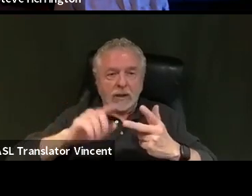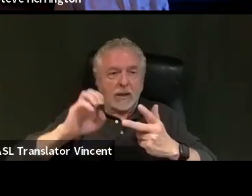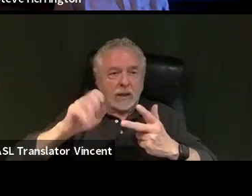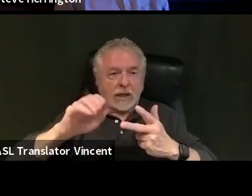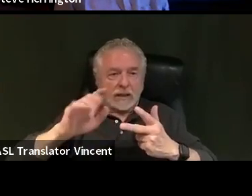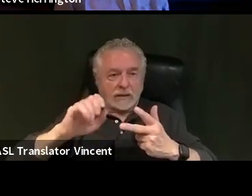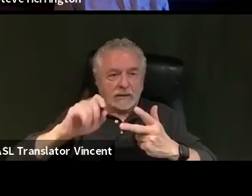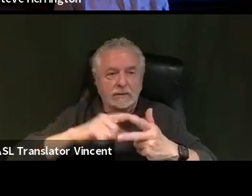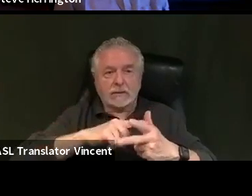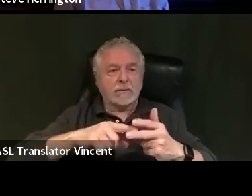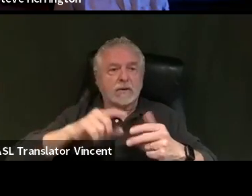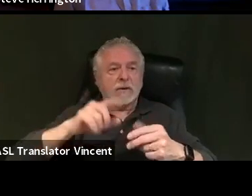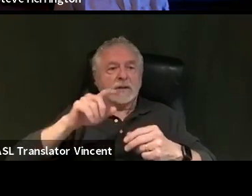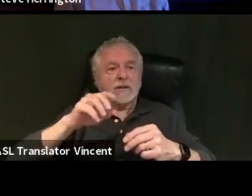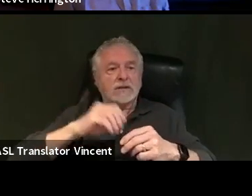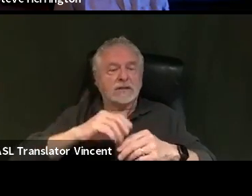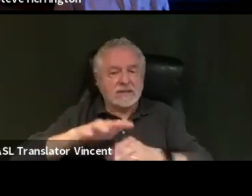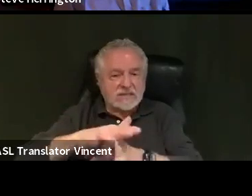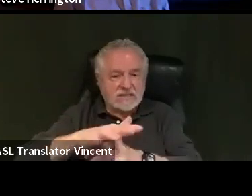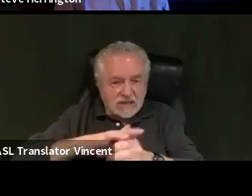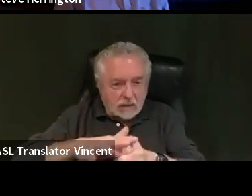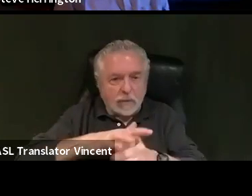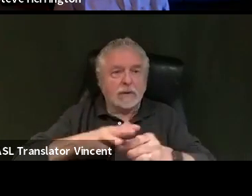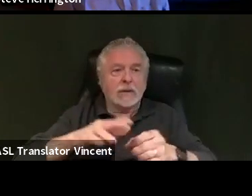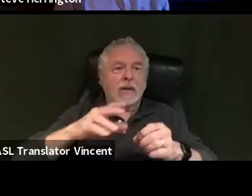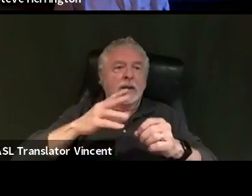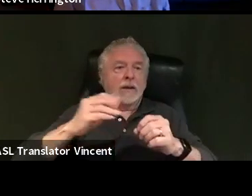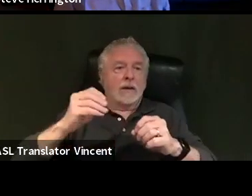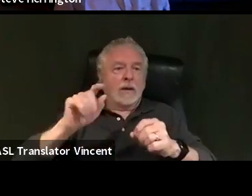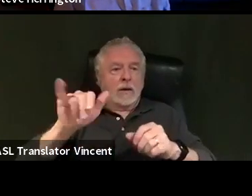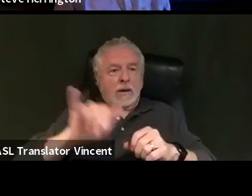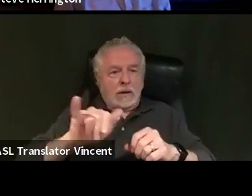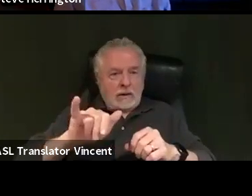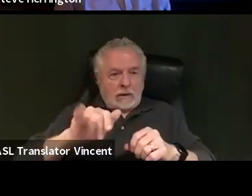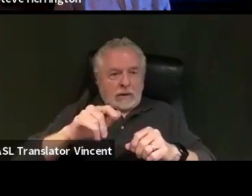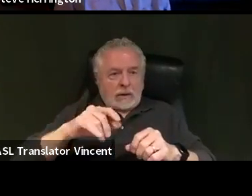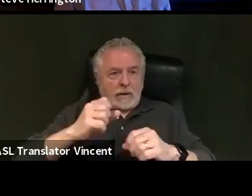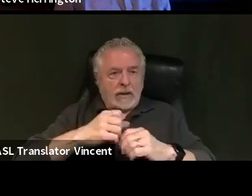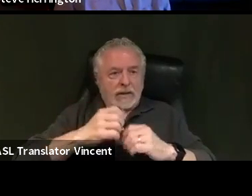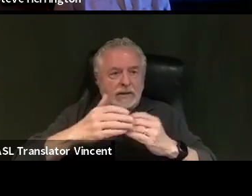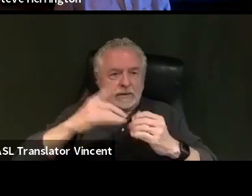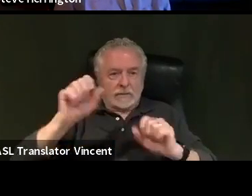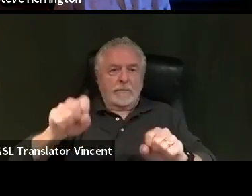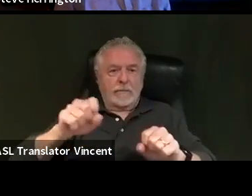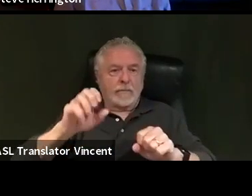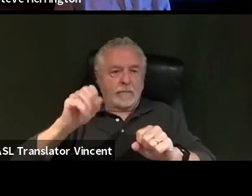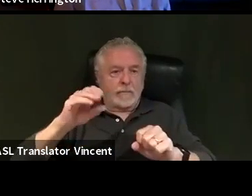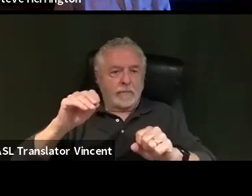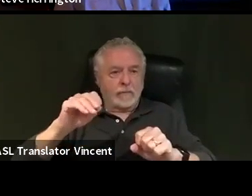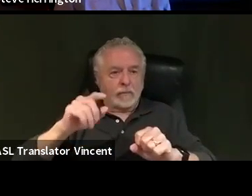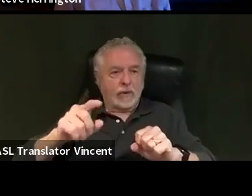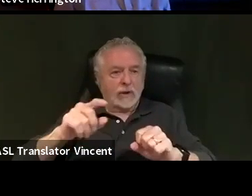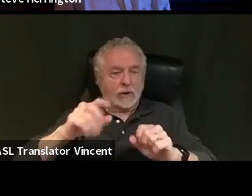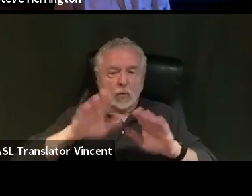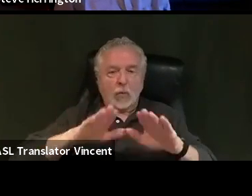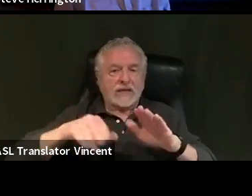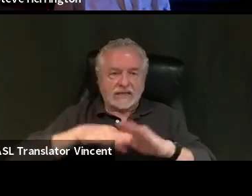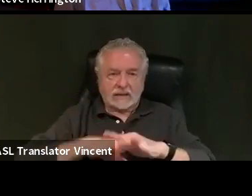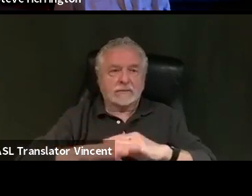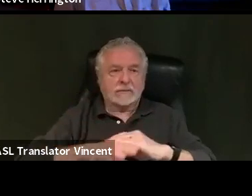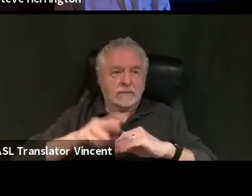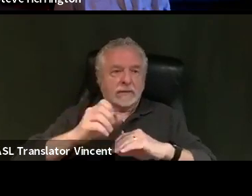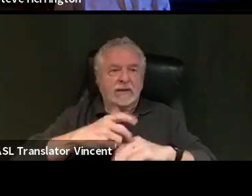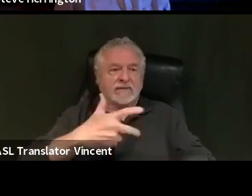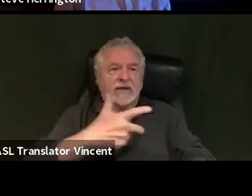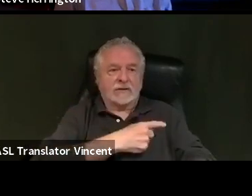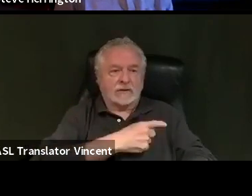Allen. It's in the neighborhood. And also we've made it as easy as possible. So you can just walk in and